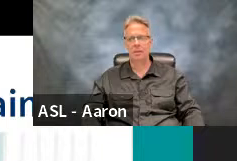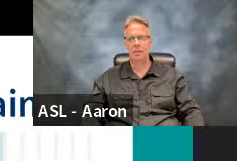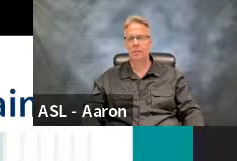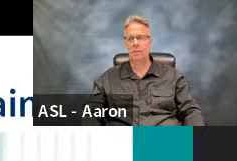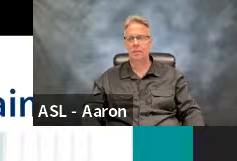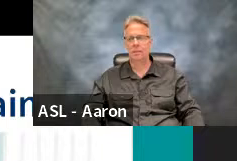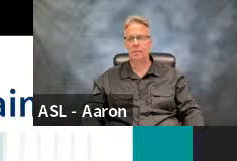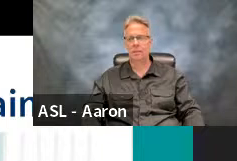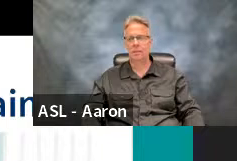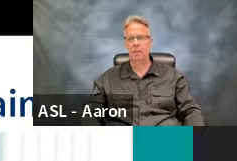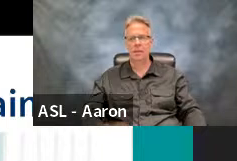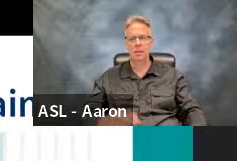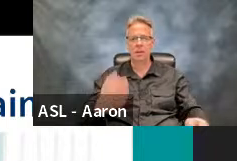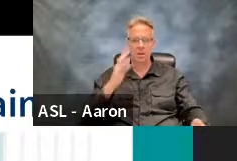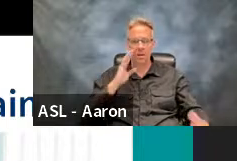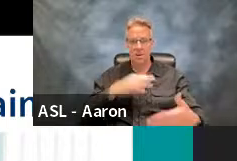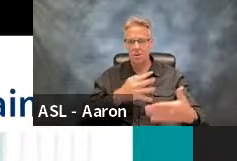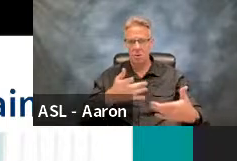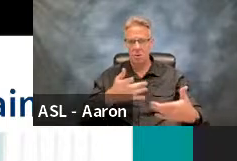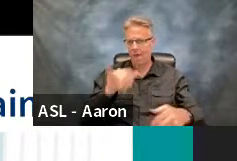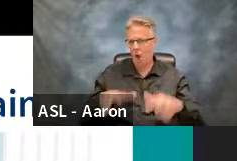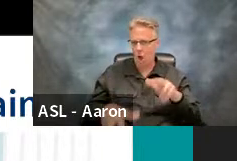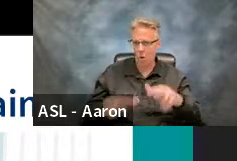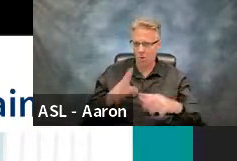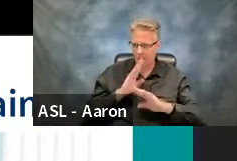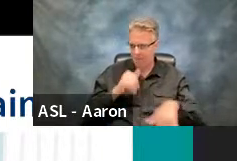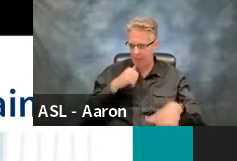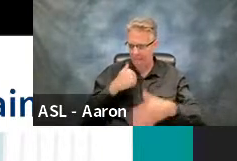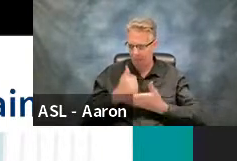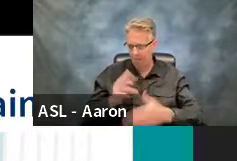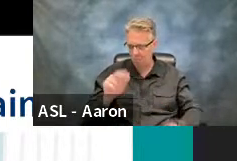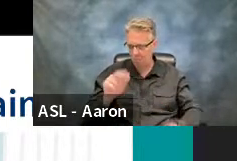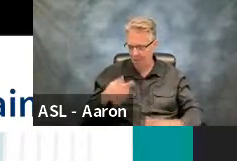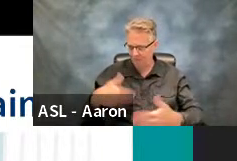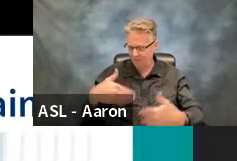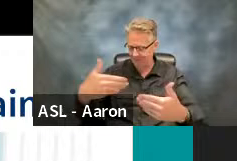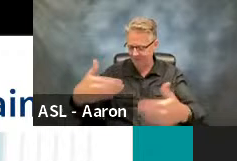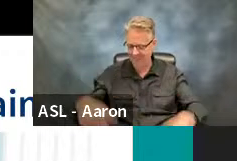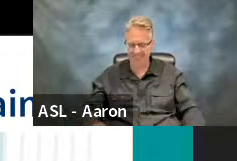Well, I mean, the awkward silences doesn't help, Brad. So